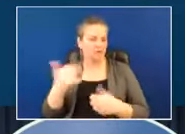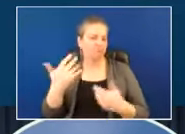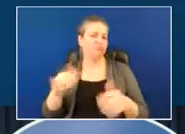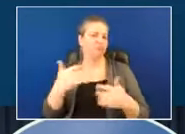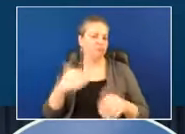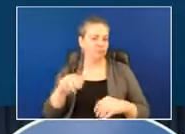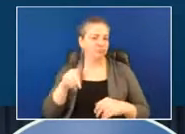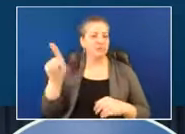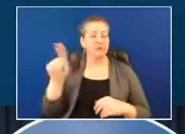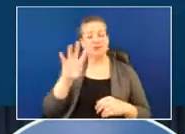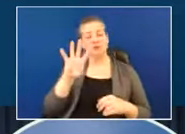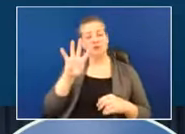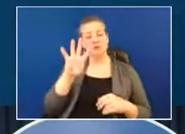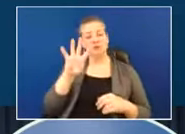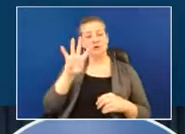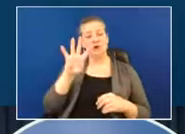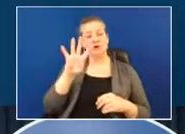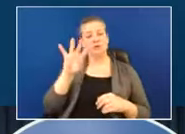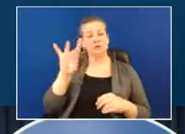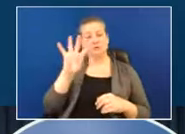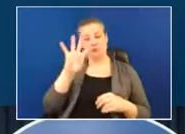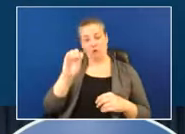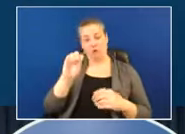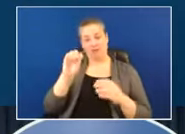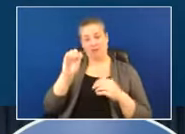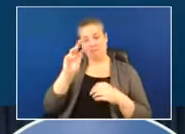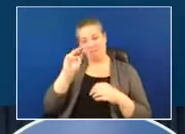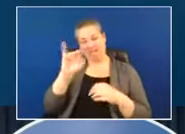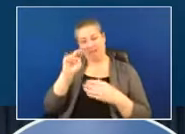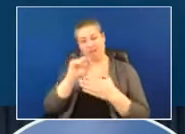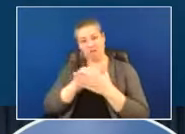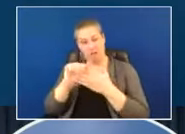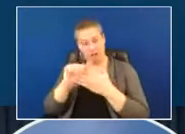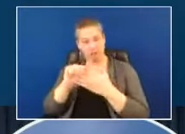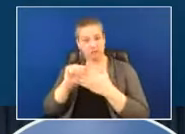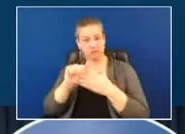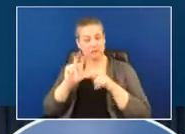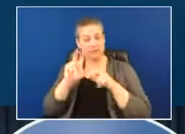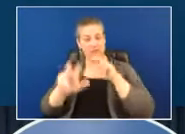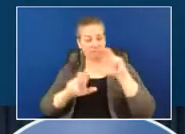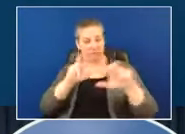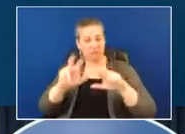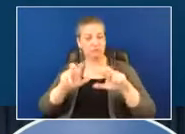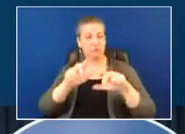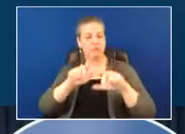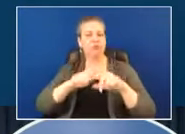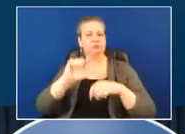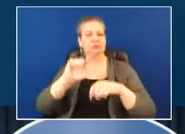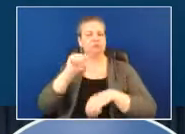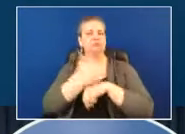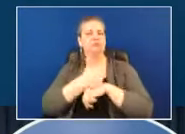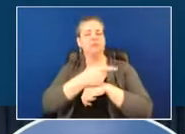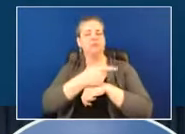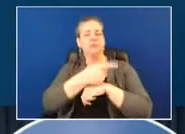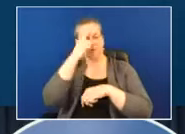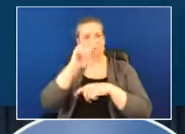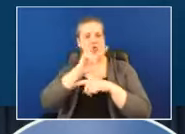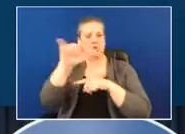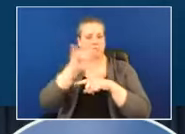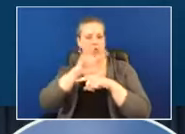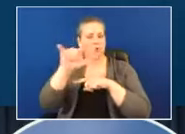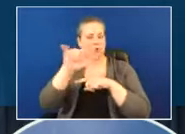allow the company to construct a new three-bay hangar to house Boeing 767 aircraft upon their completion